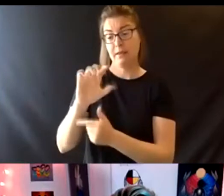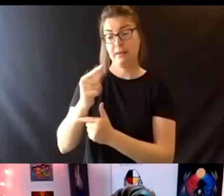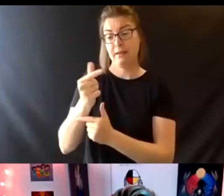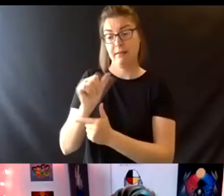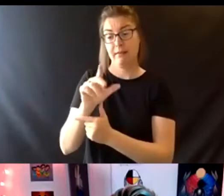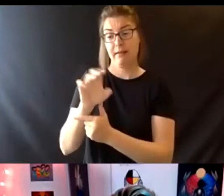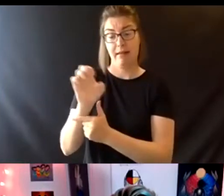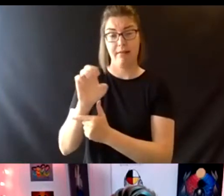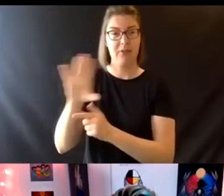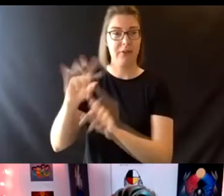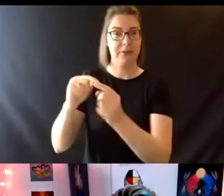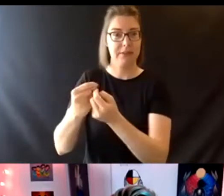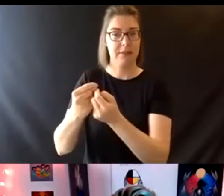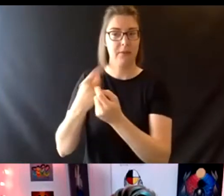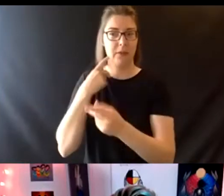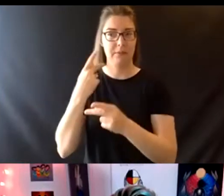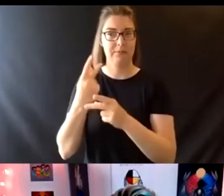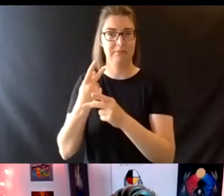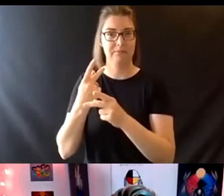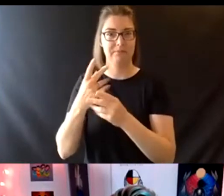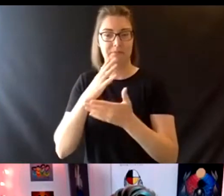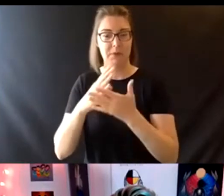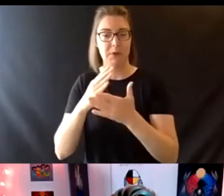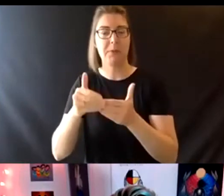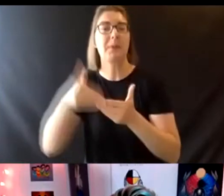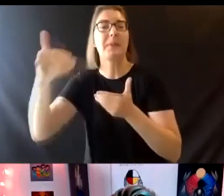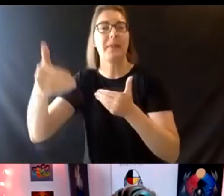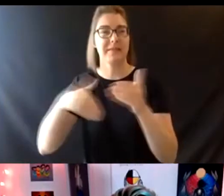walk us through the next session of our panel event.